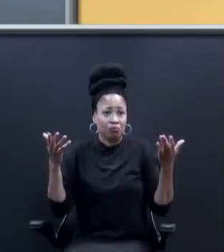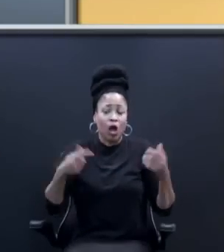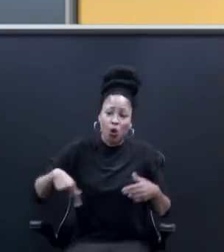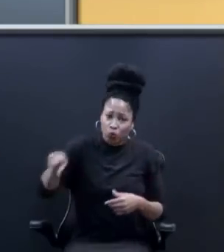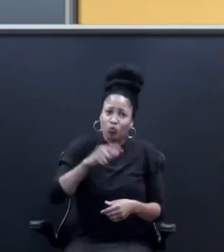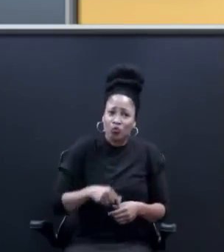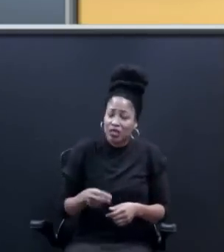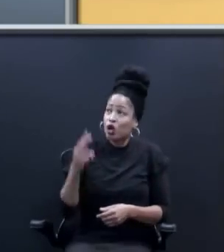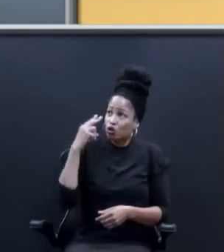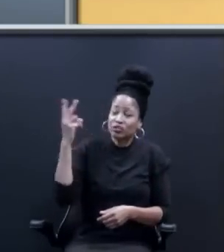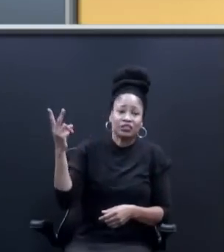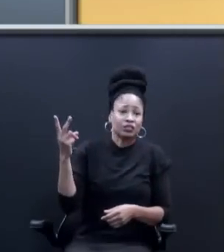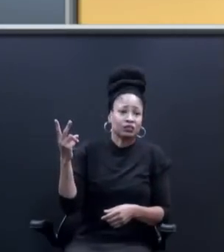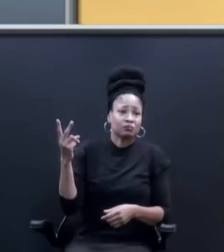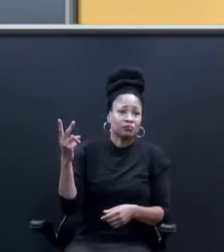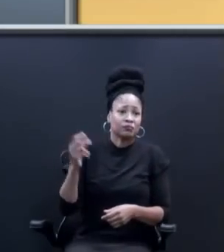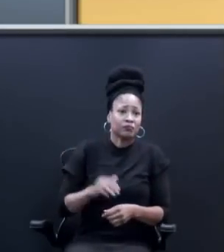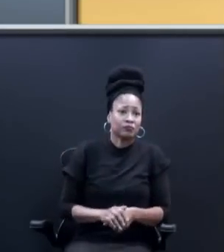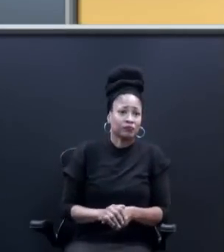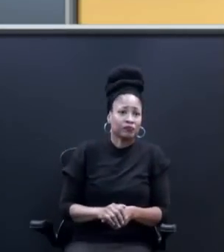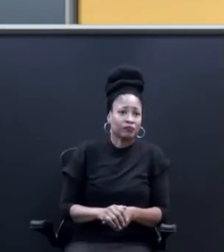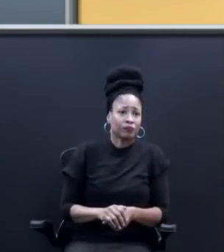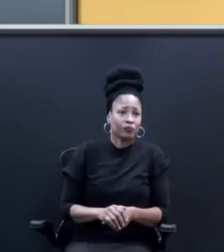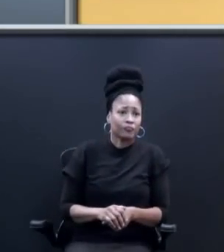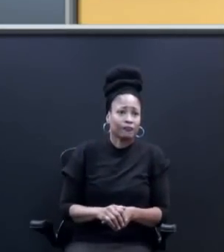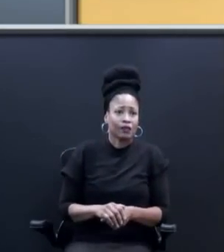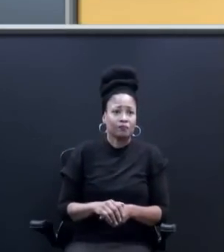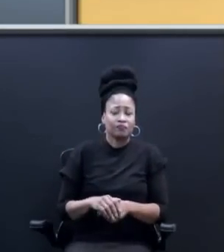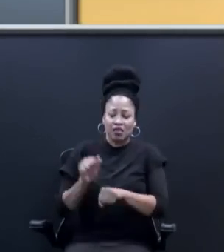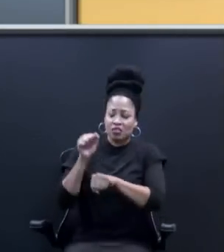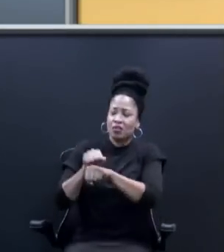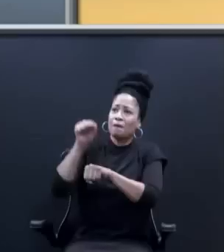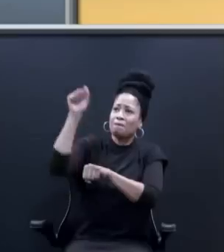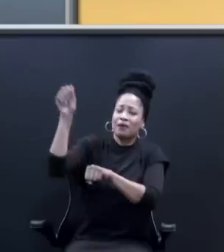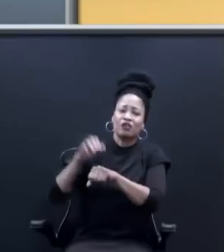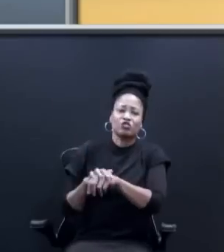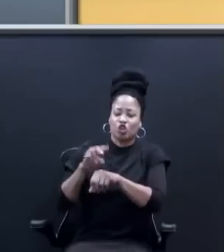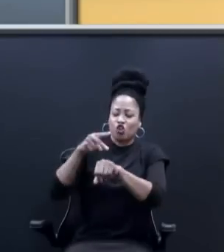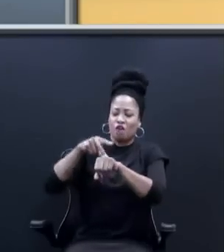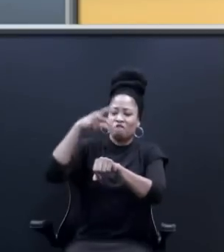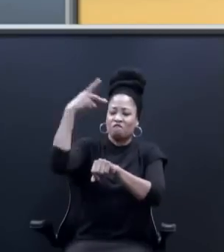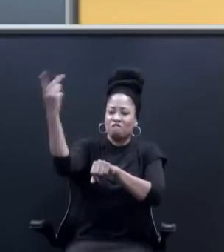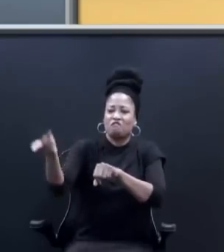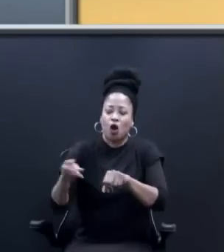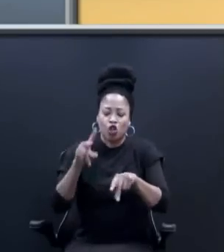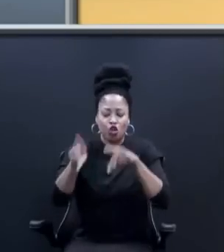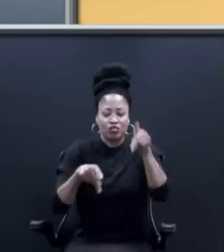That's why the people are going to call for the rocks to fall on them, for the mountain to fall on them.